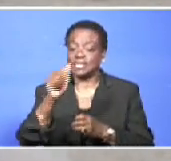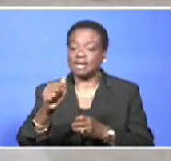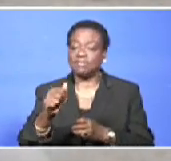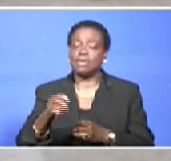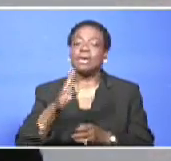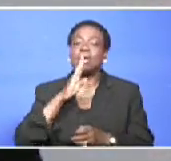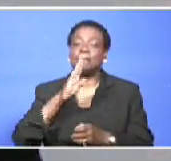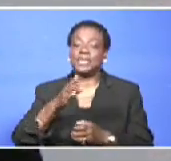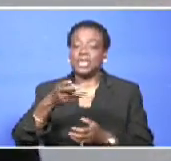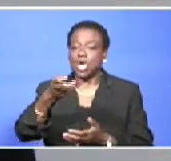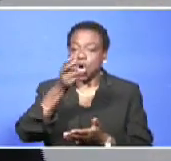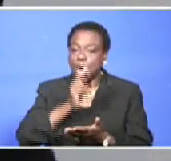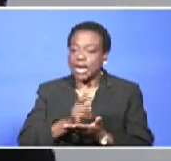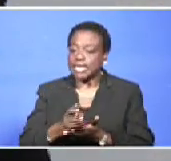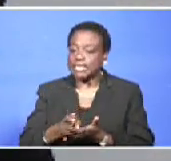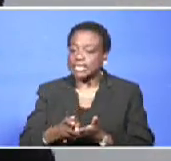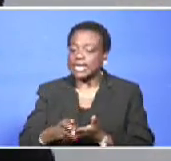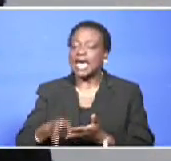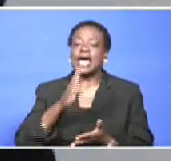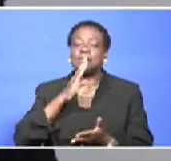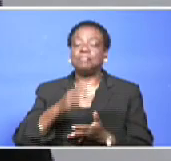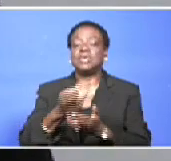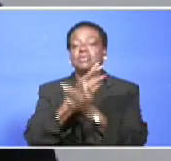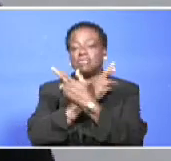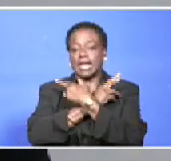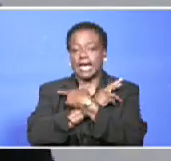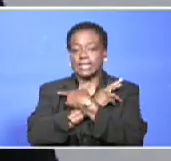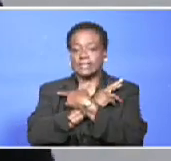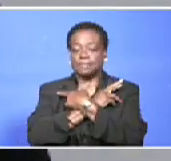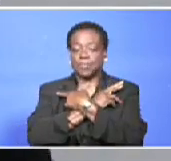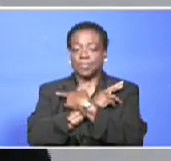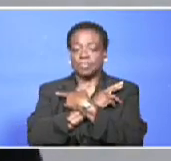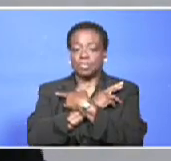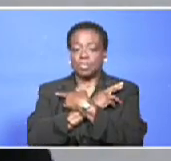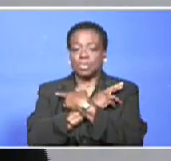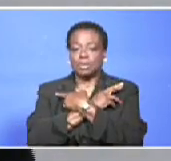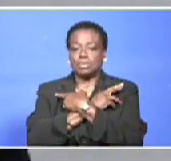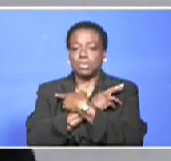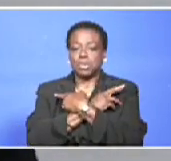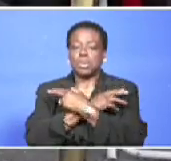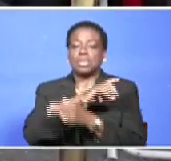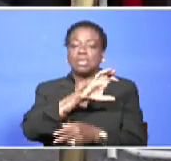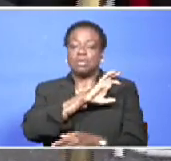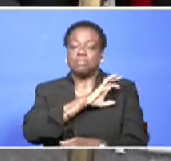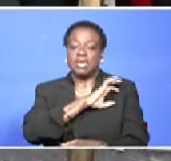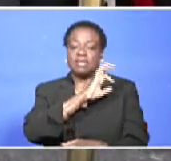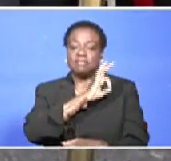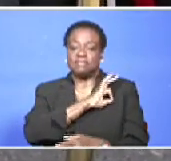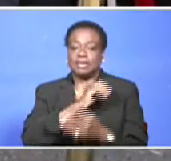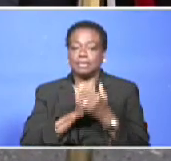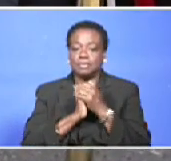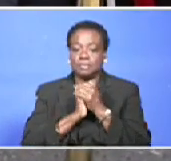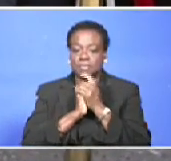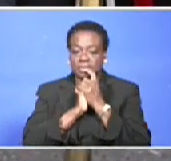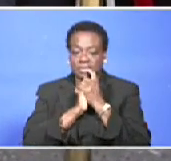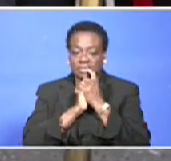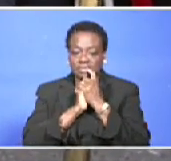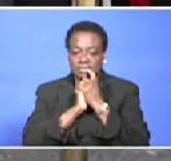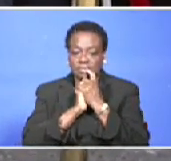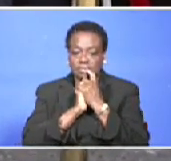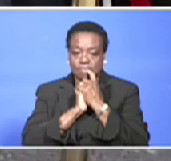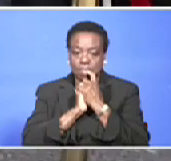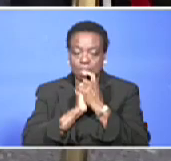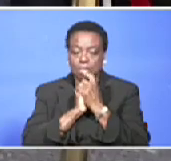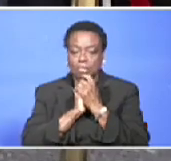just be relaxed. That advice is echoed by Camille Fields, the Human Resources Director for the John Bull Group of Companies that includes Subway